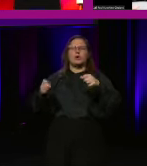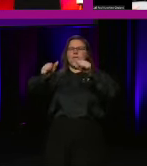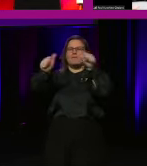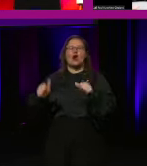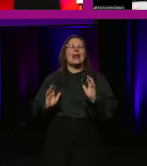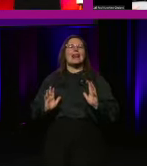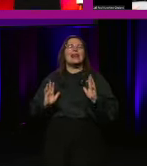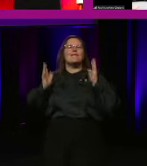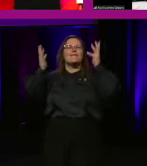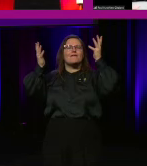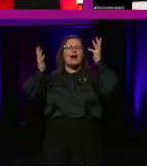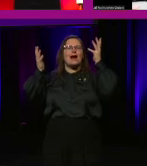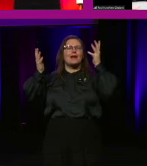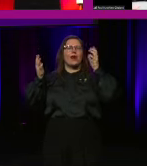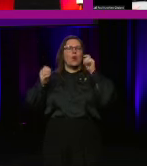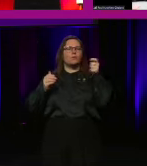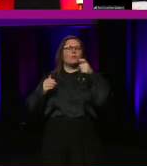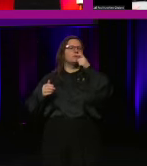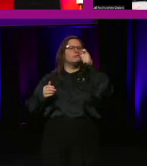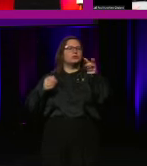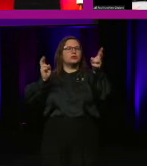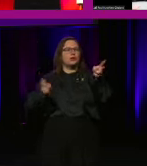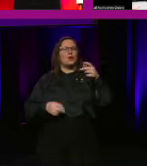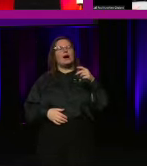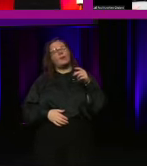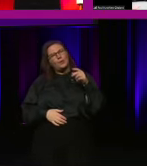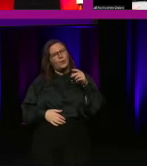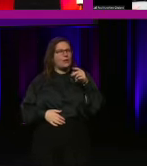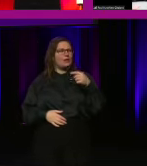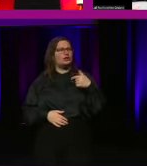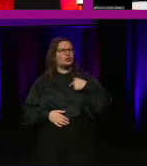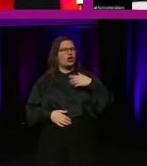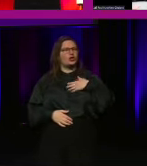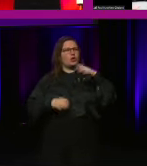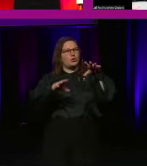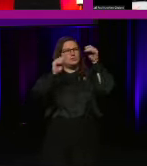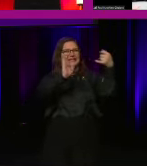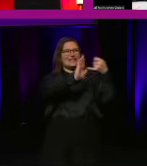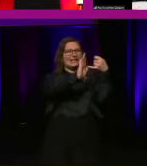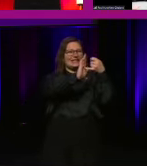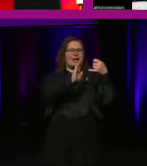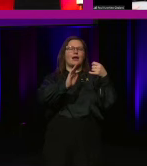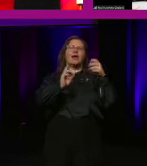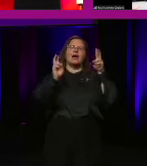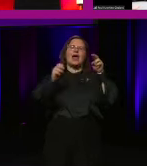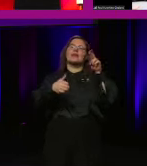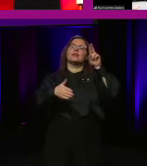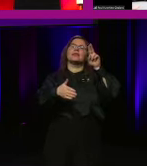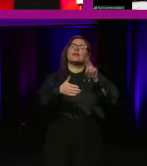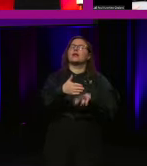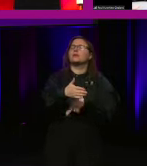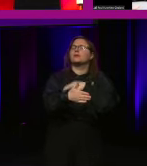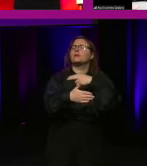someone says that, it also implies that something is natural, that something